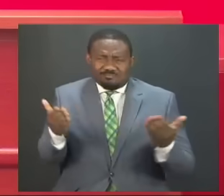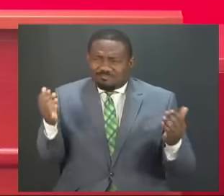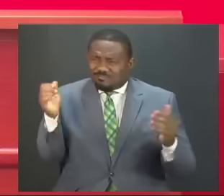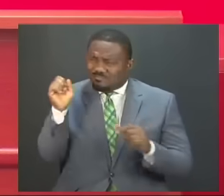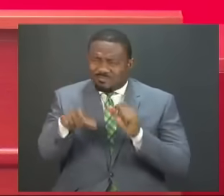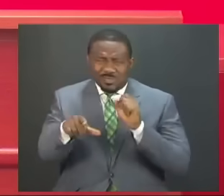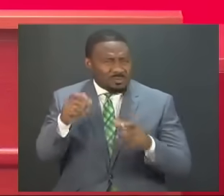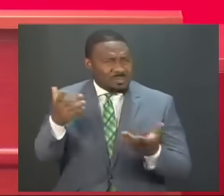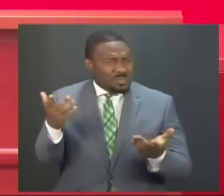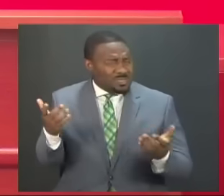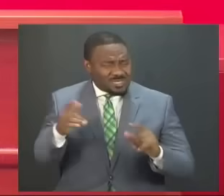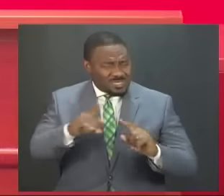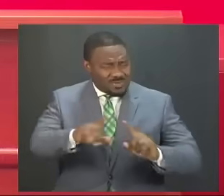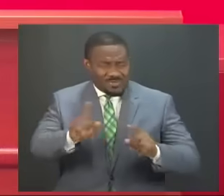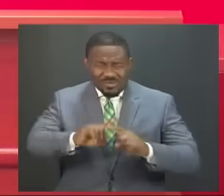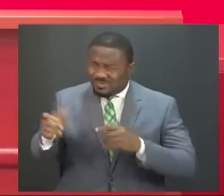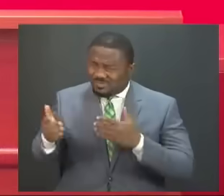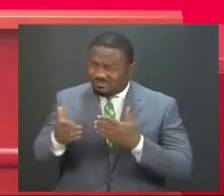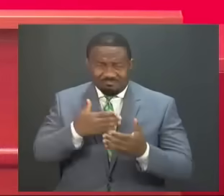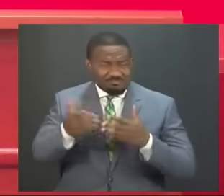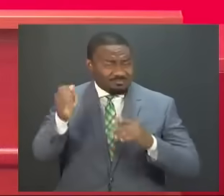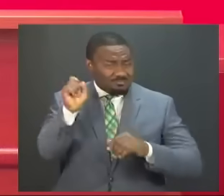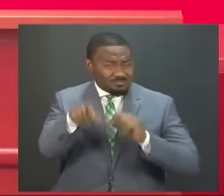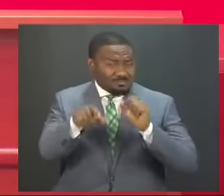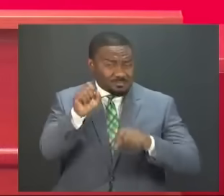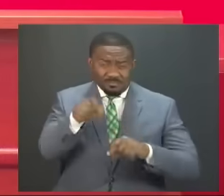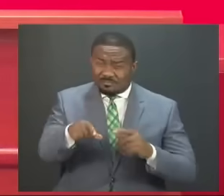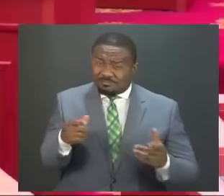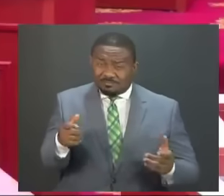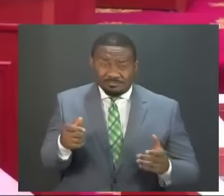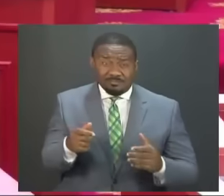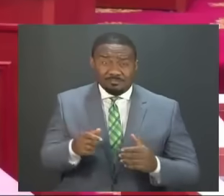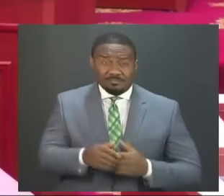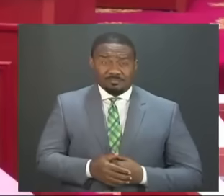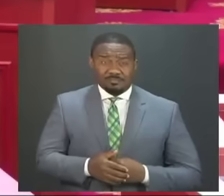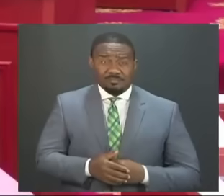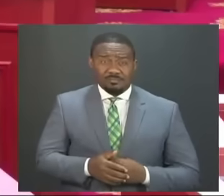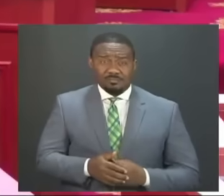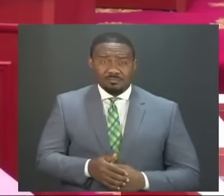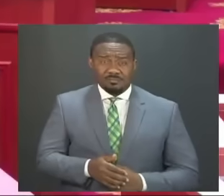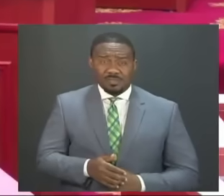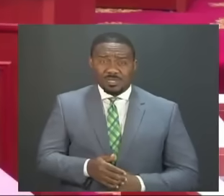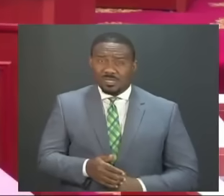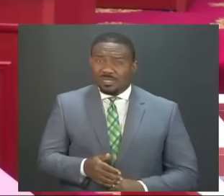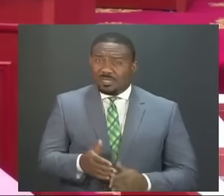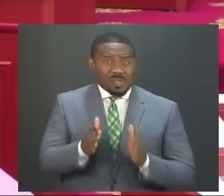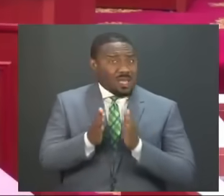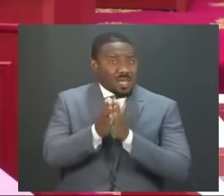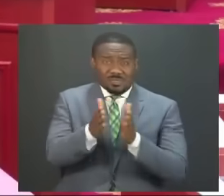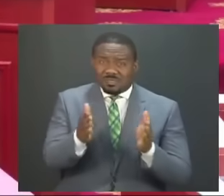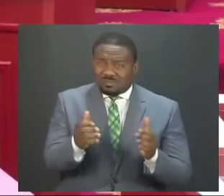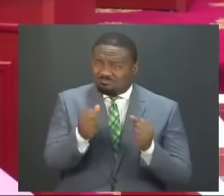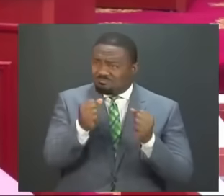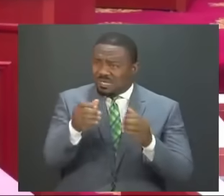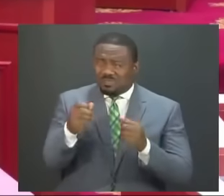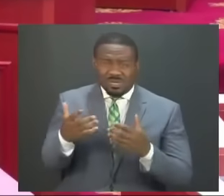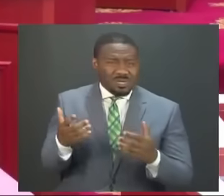All sorts of questions. And they ask as many questions as they want. Mr.